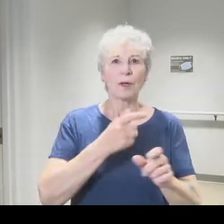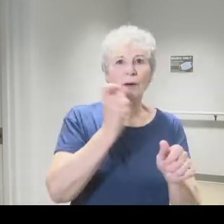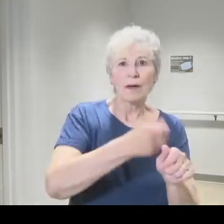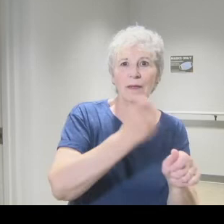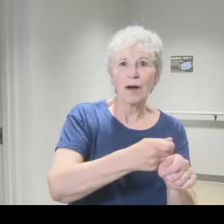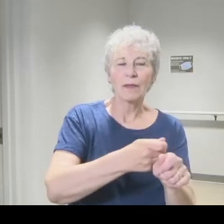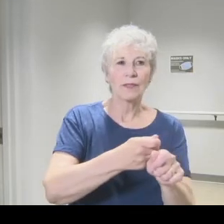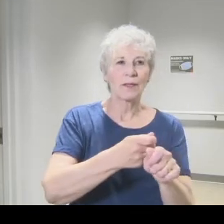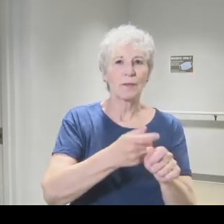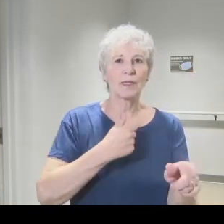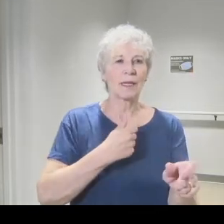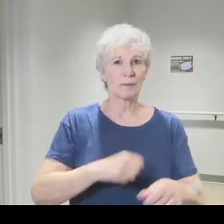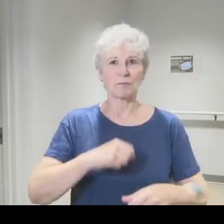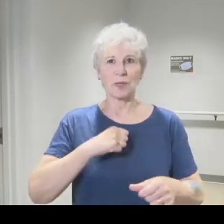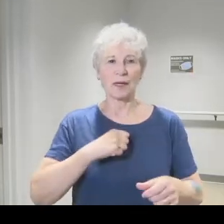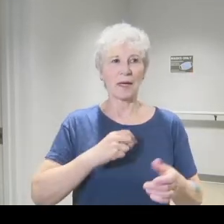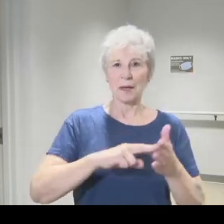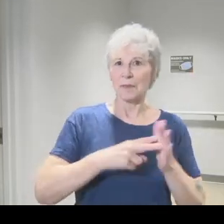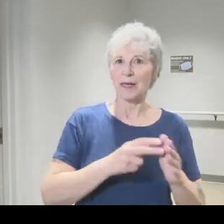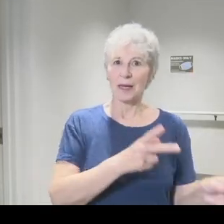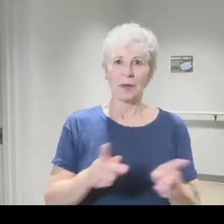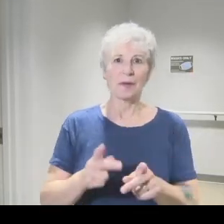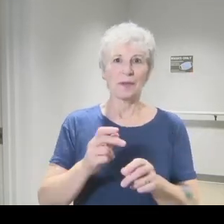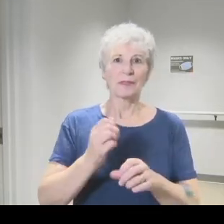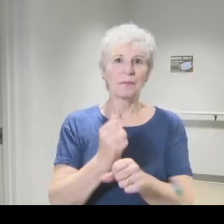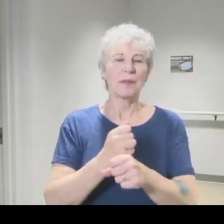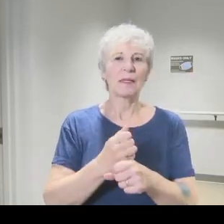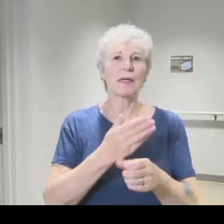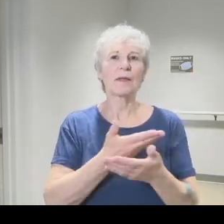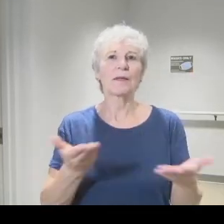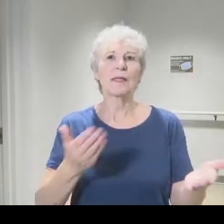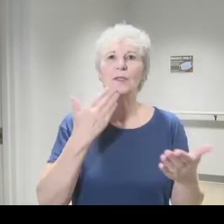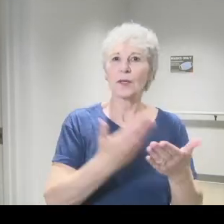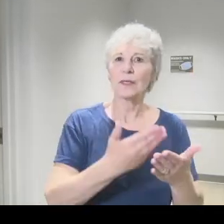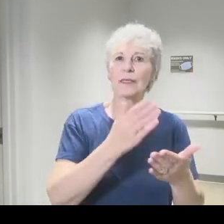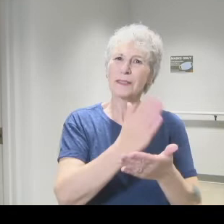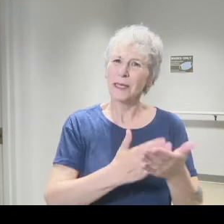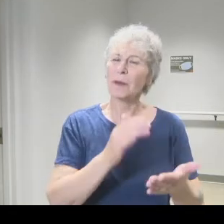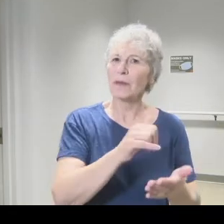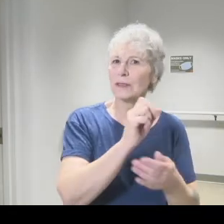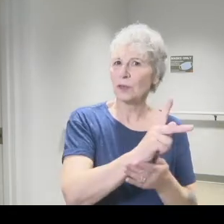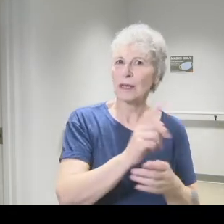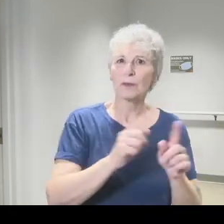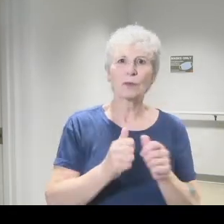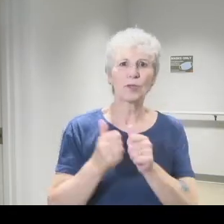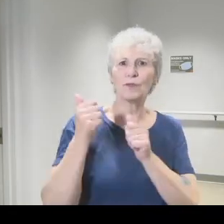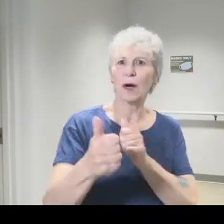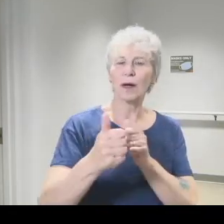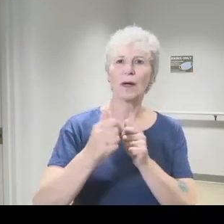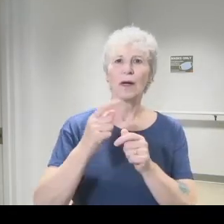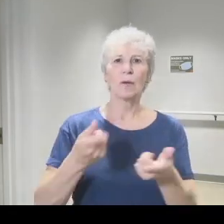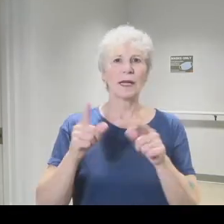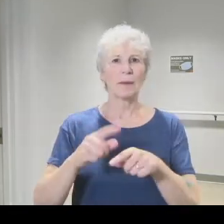take meaning and purpose in building something really well. And some of that's okay, but we go too far. What happens when things go